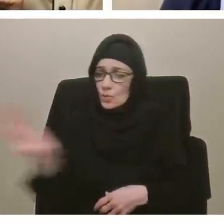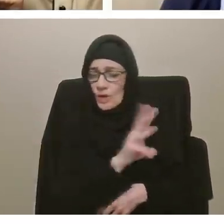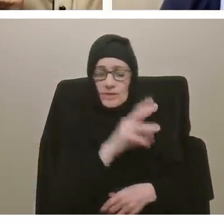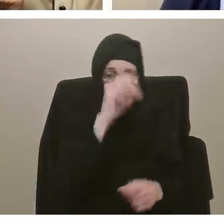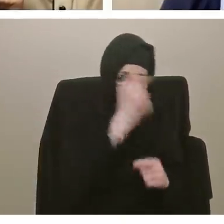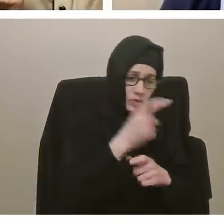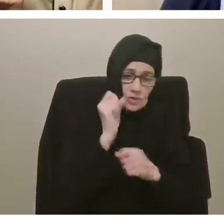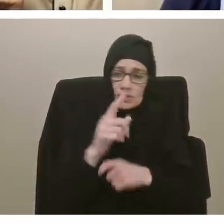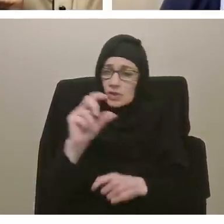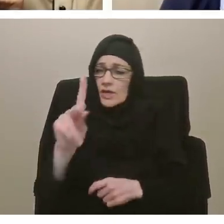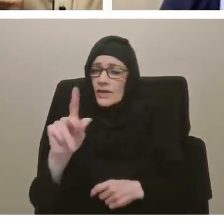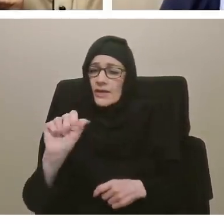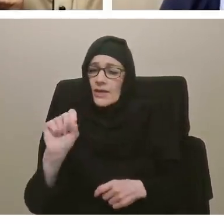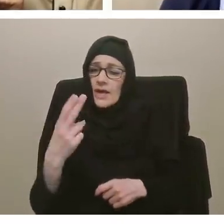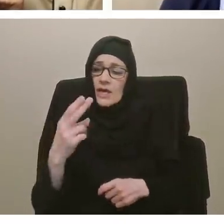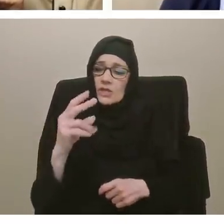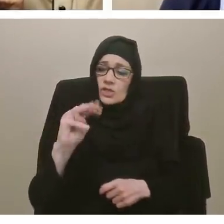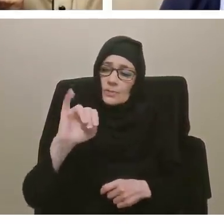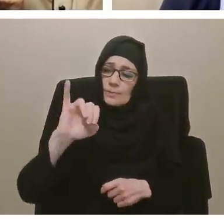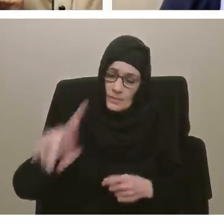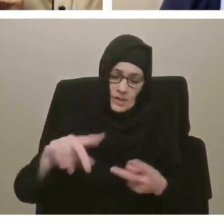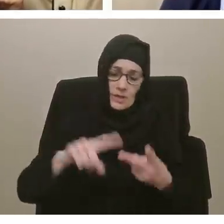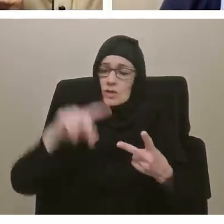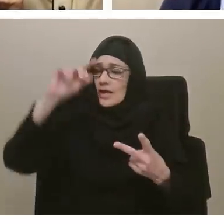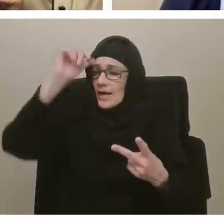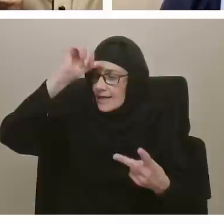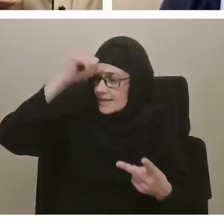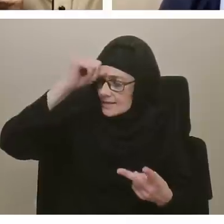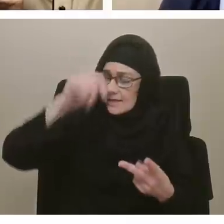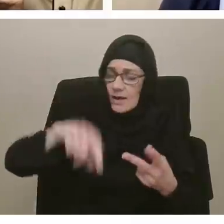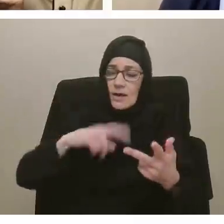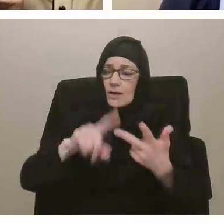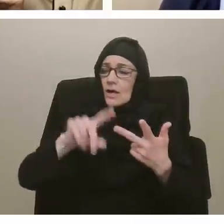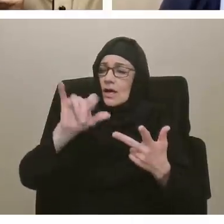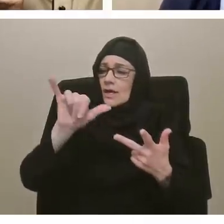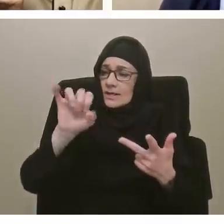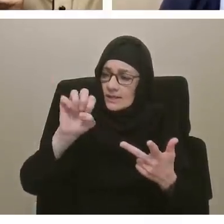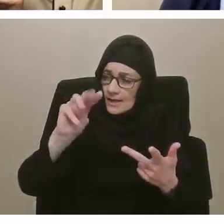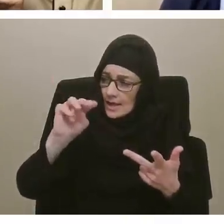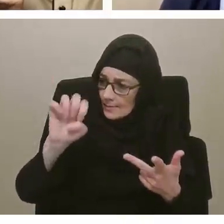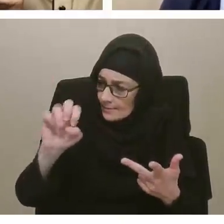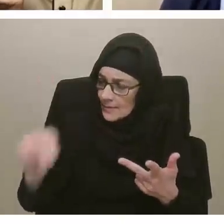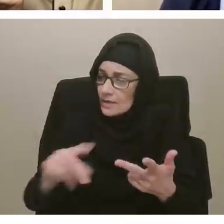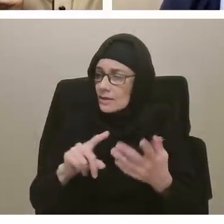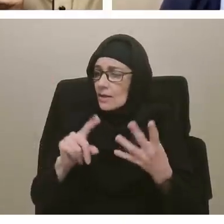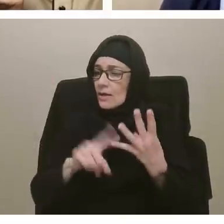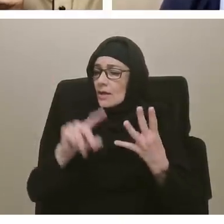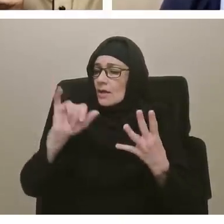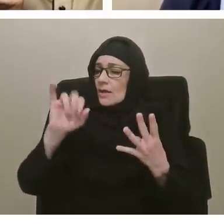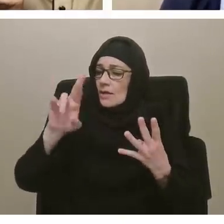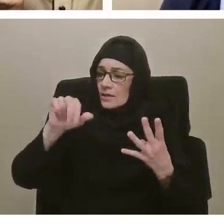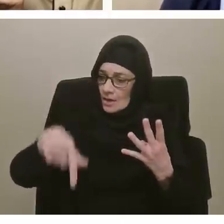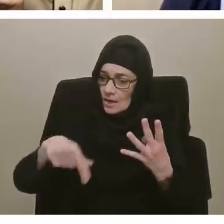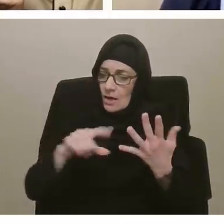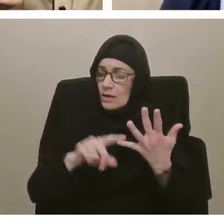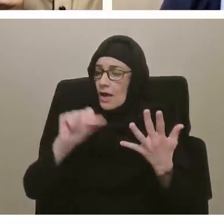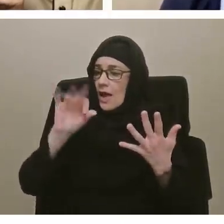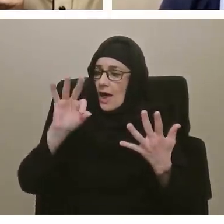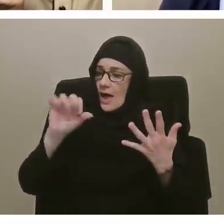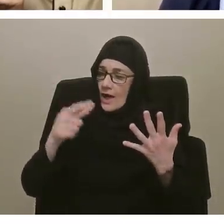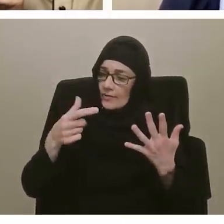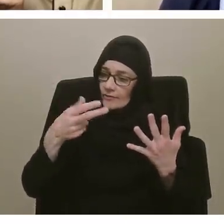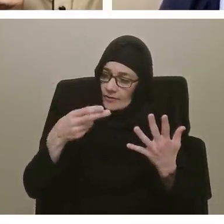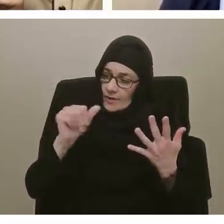in Kashmir, our brothers and sisters in India, our brothers and sisters in Yemen, our brothers and sisters in Iraq, our brothers and sisters in